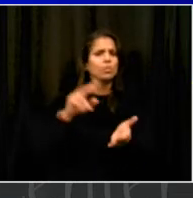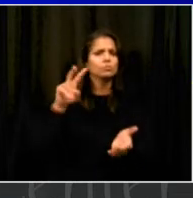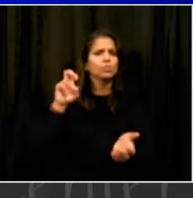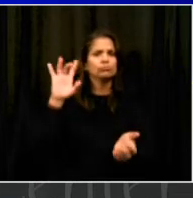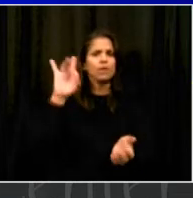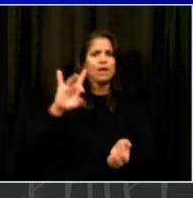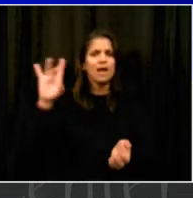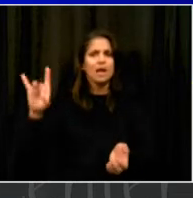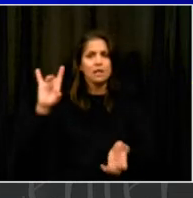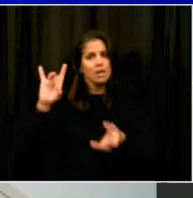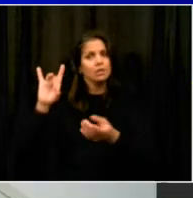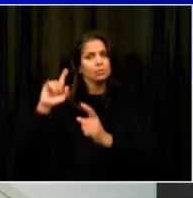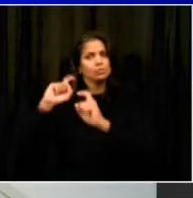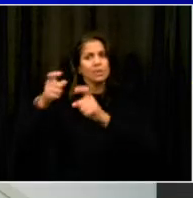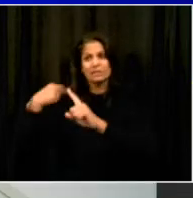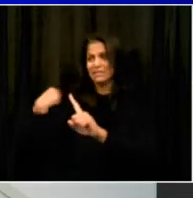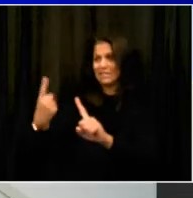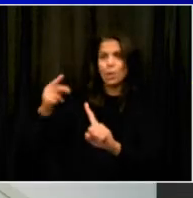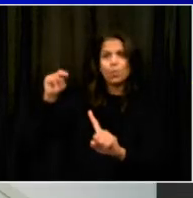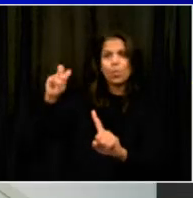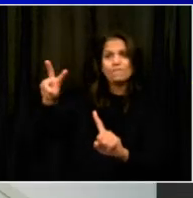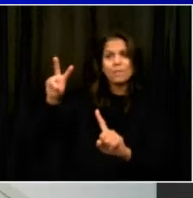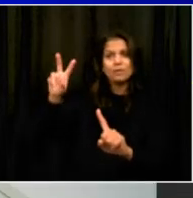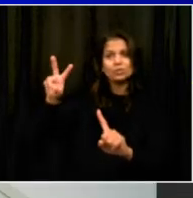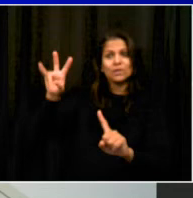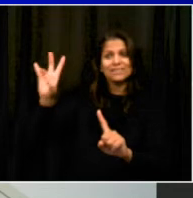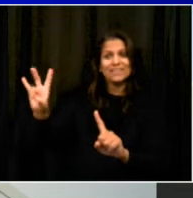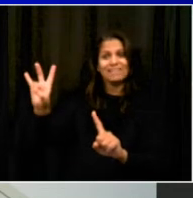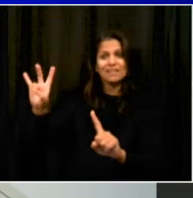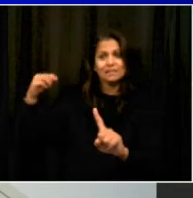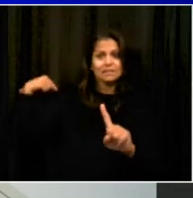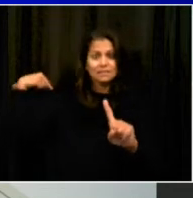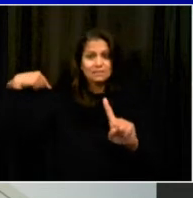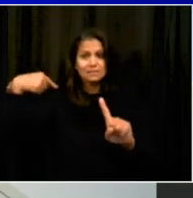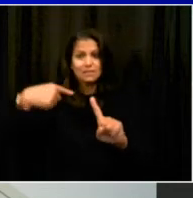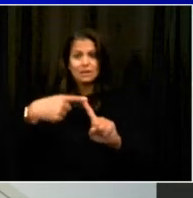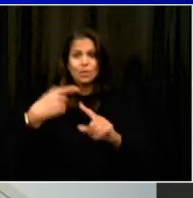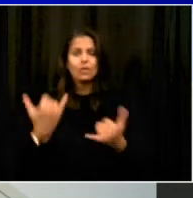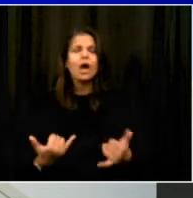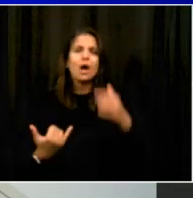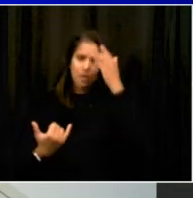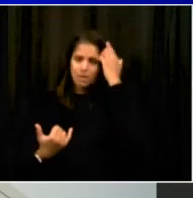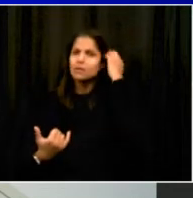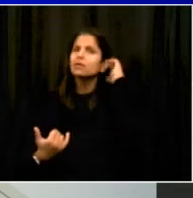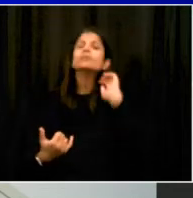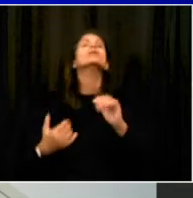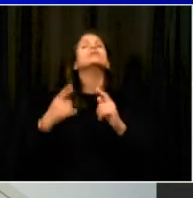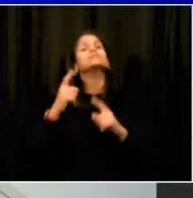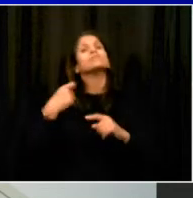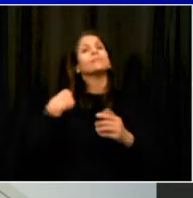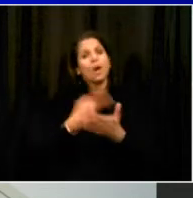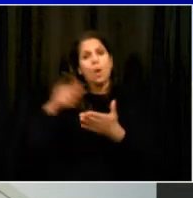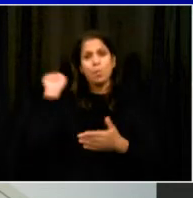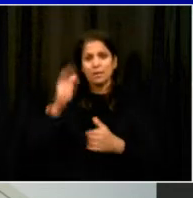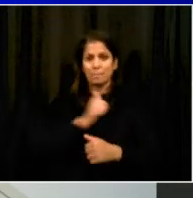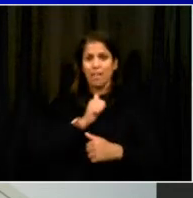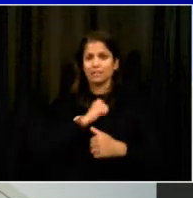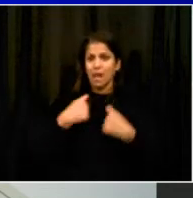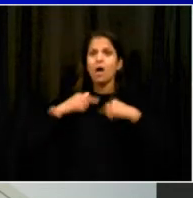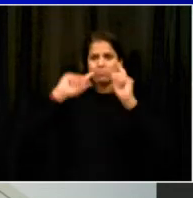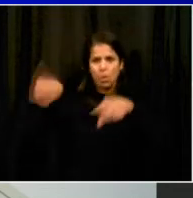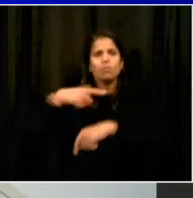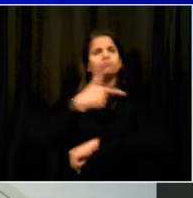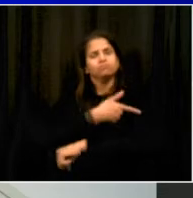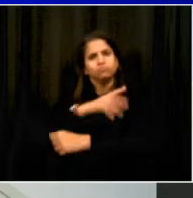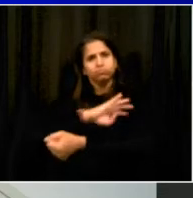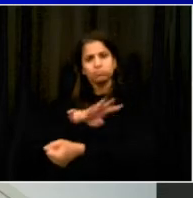to the New York Blood Center with Shirlane and donate blood last week. Everyone there is great. I want to emphasize the folks who work